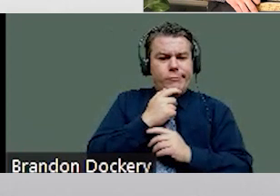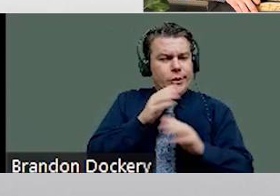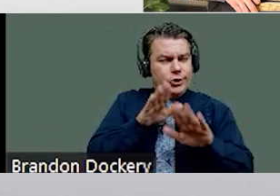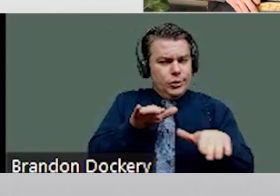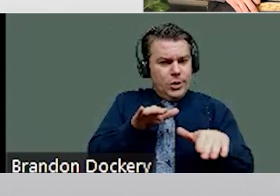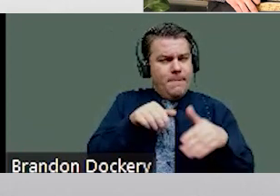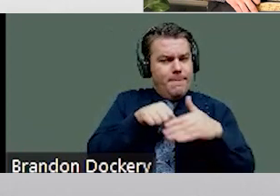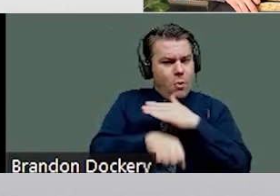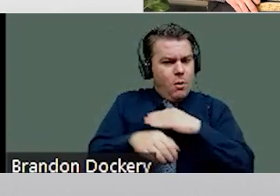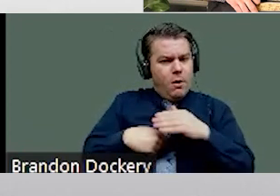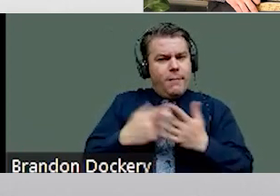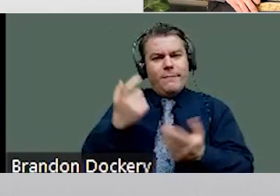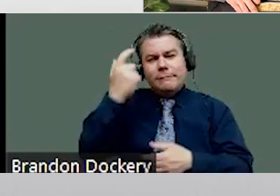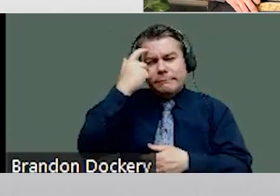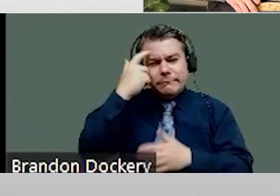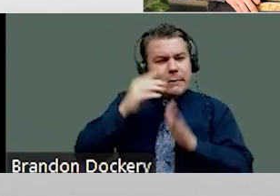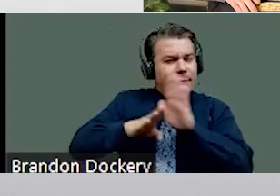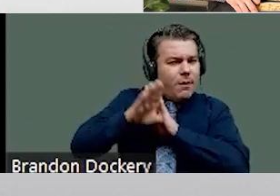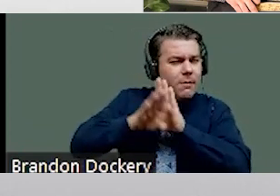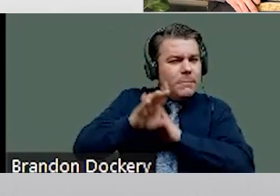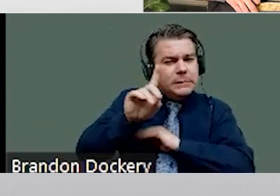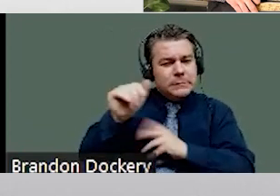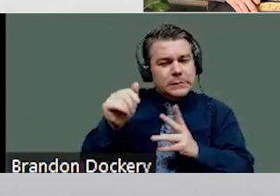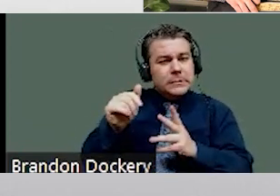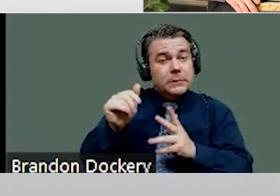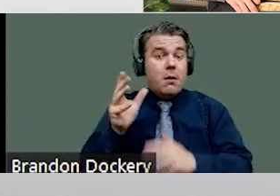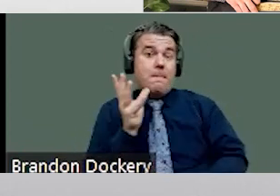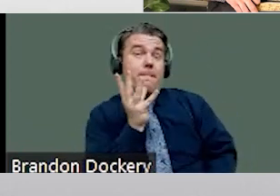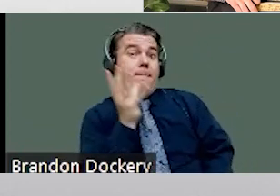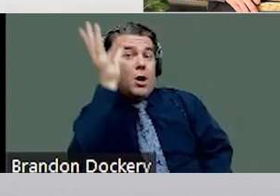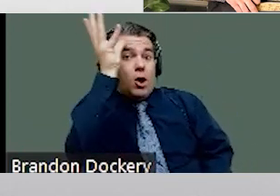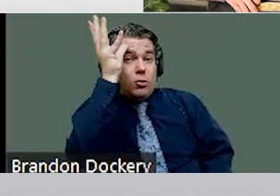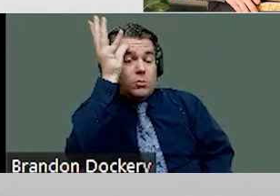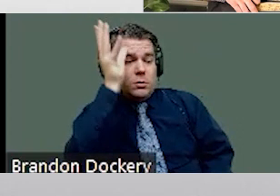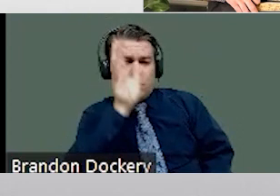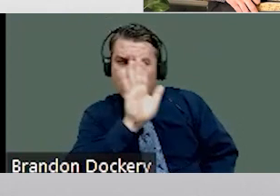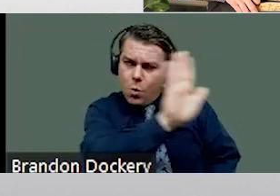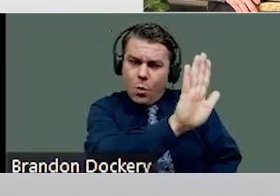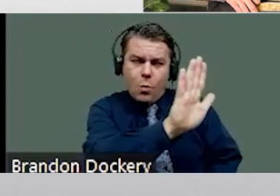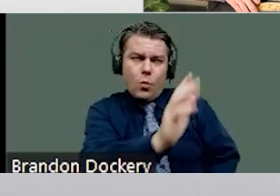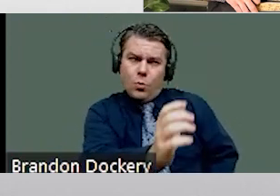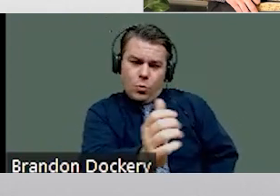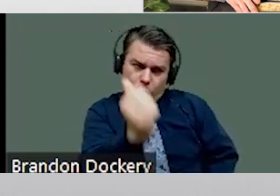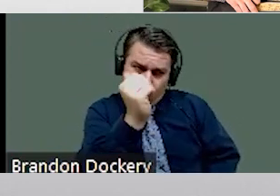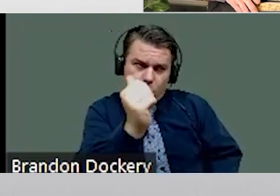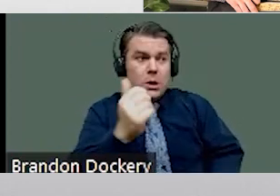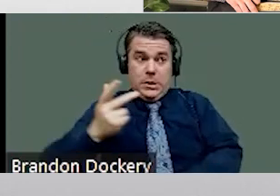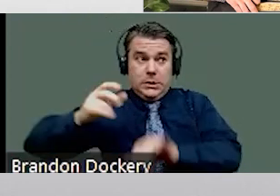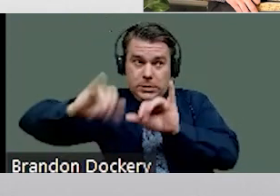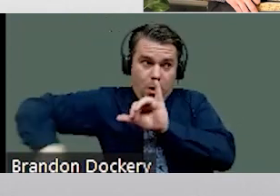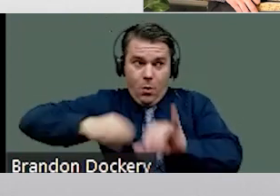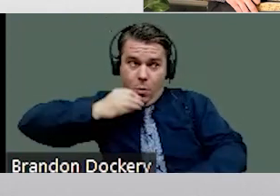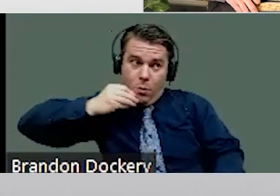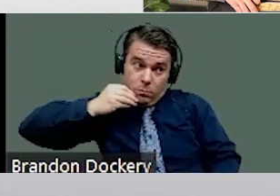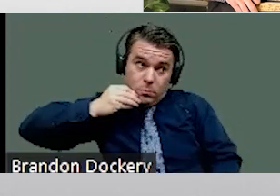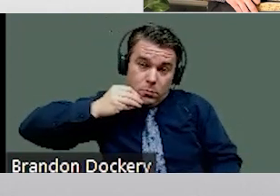is born with intellectual and developmental disabilities that parents are pushing back and saying, no, we're going to keep our child at home.